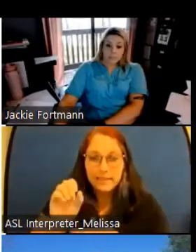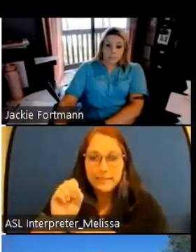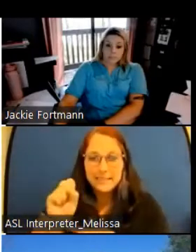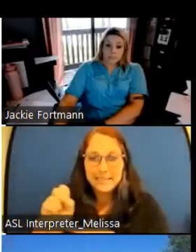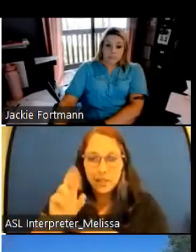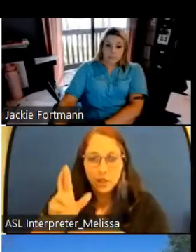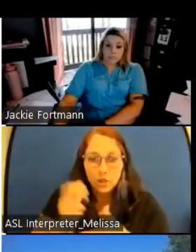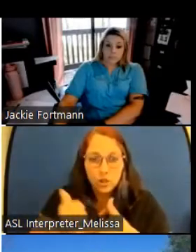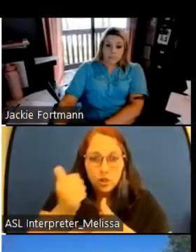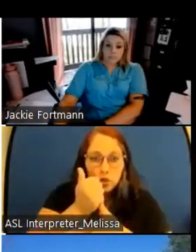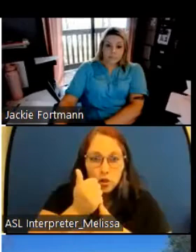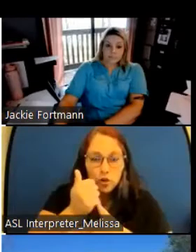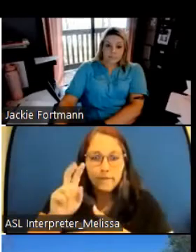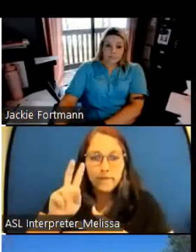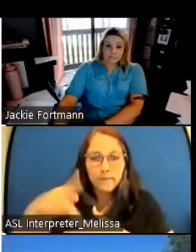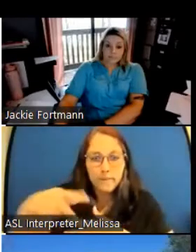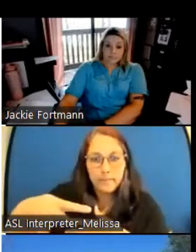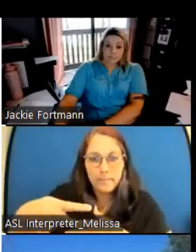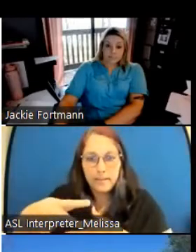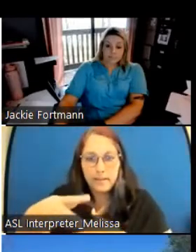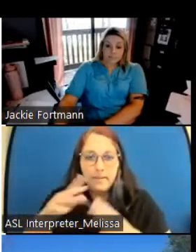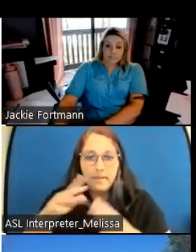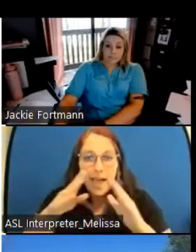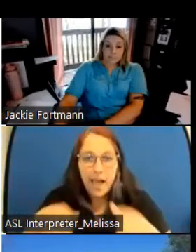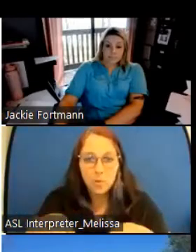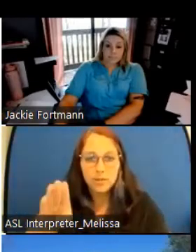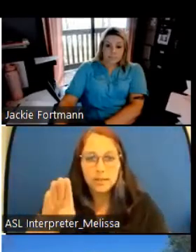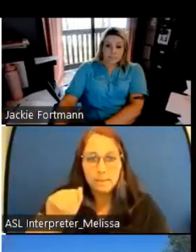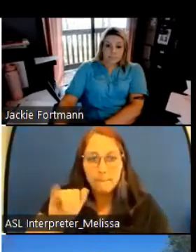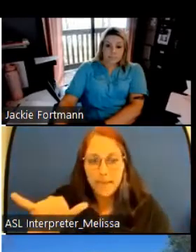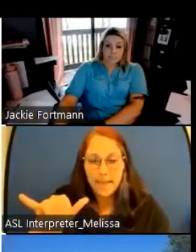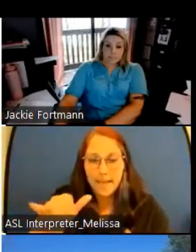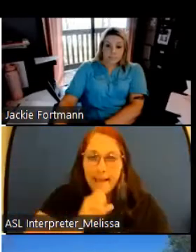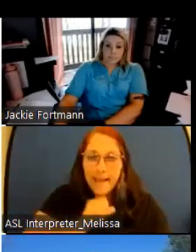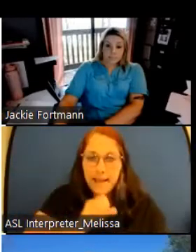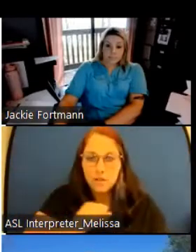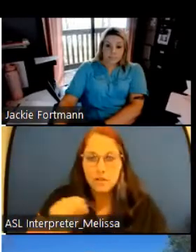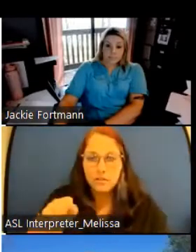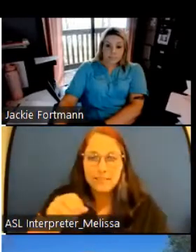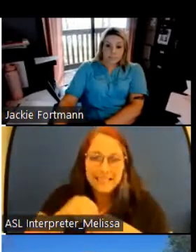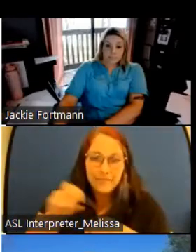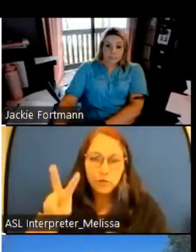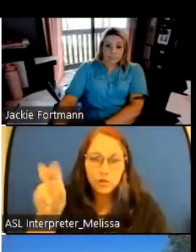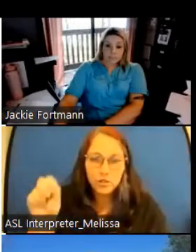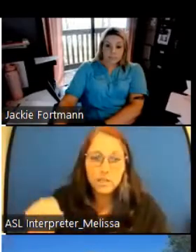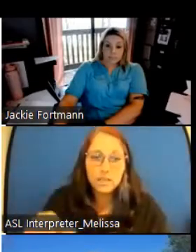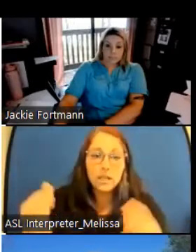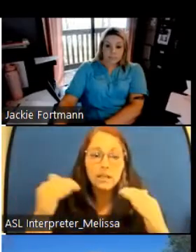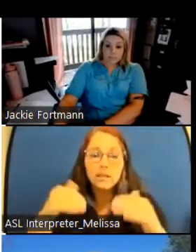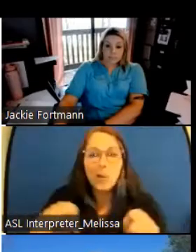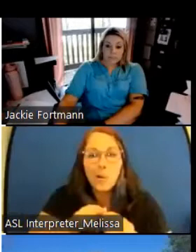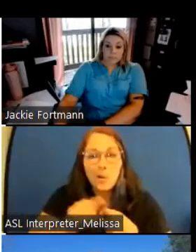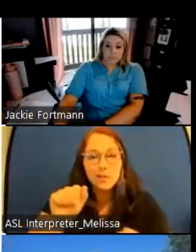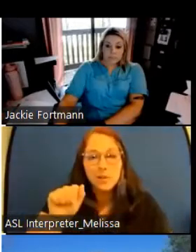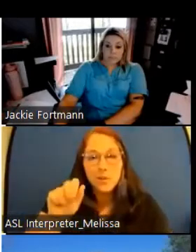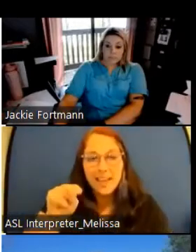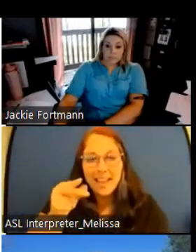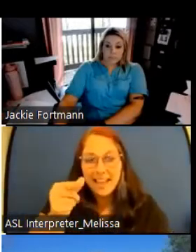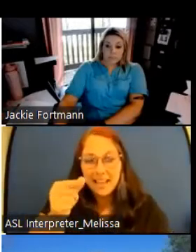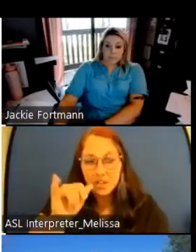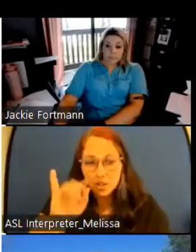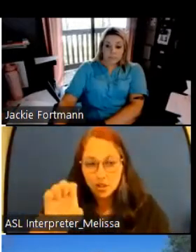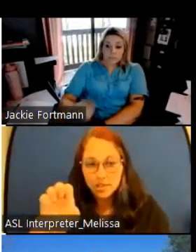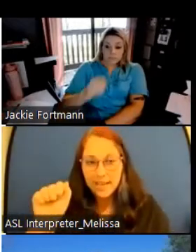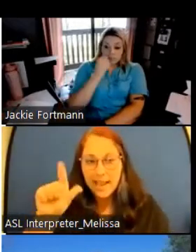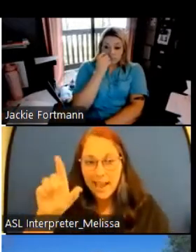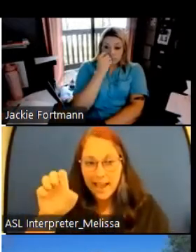an area agency on aging in Virginia. And we'll ask them to provide some background on their agencies and partnership efforts. We'll turn things